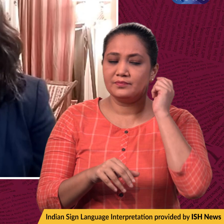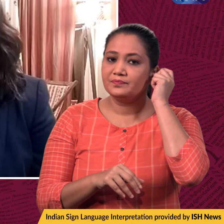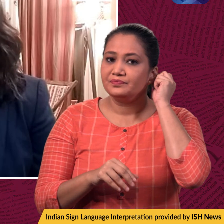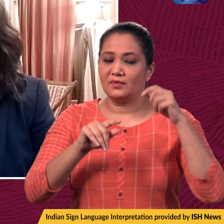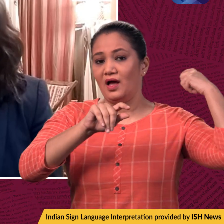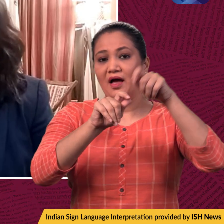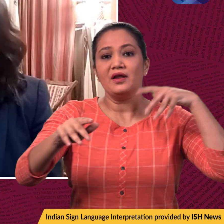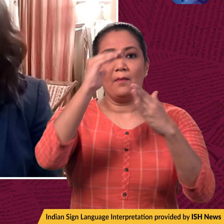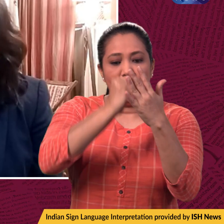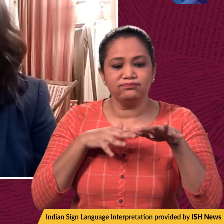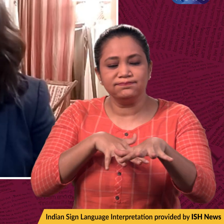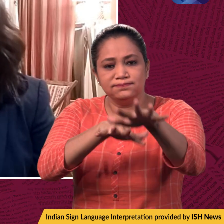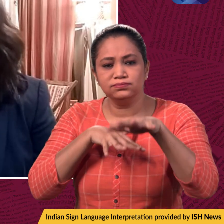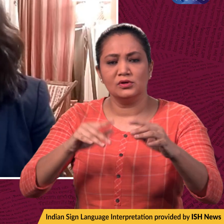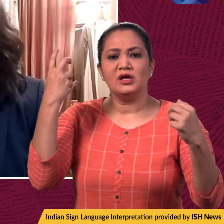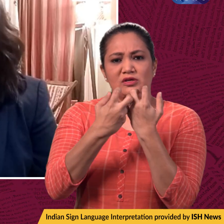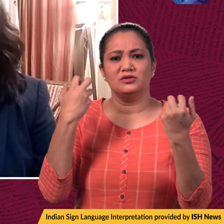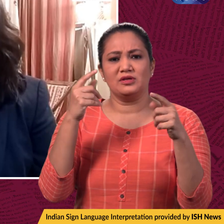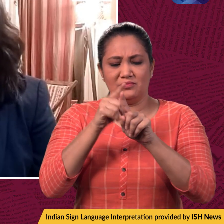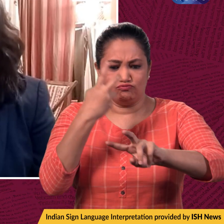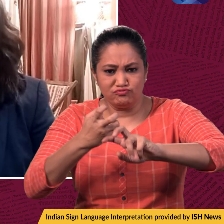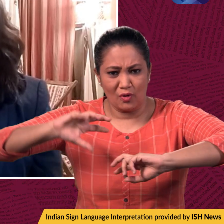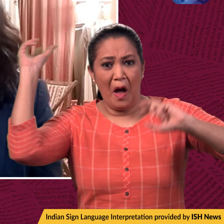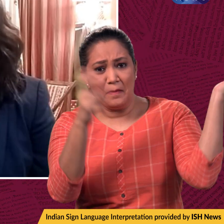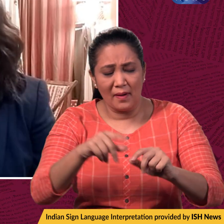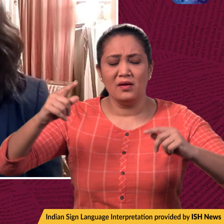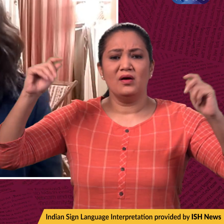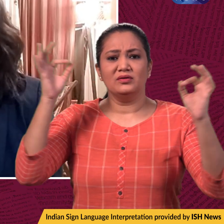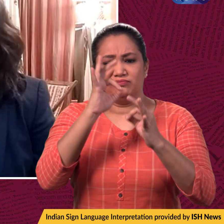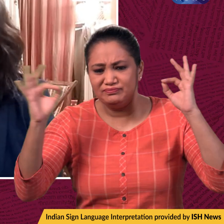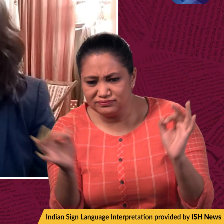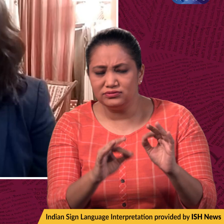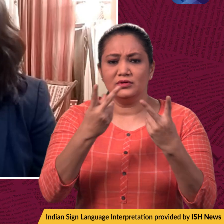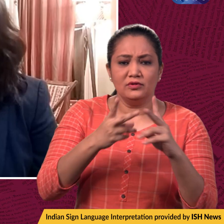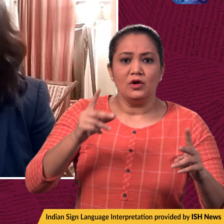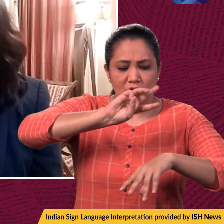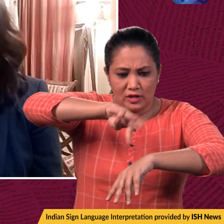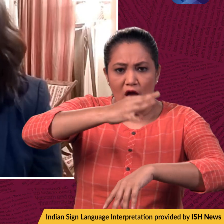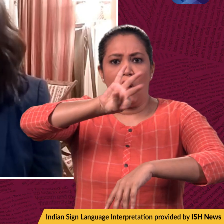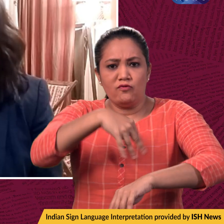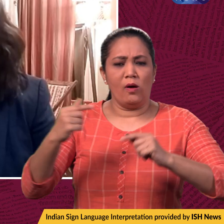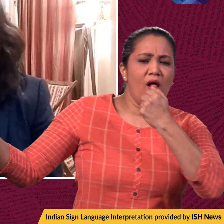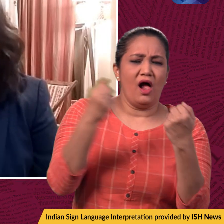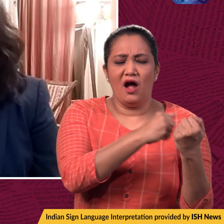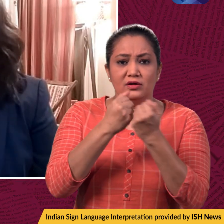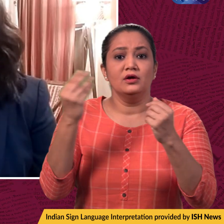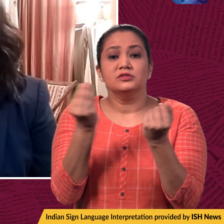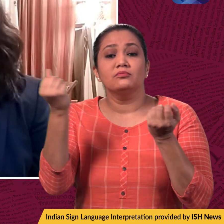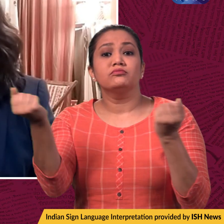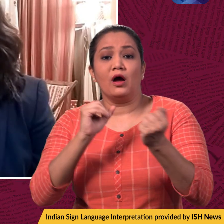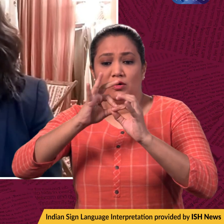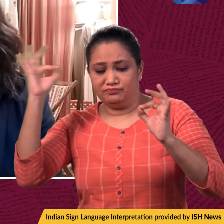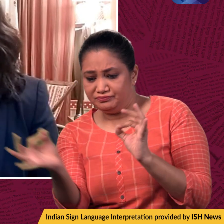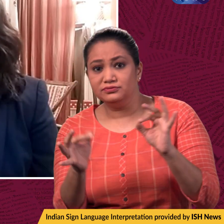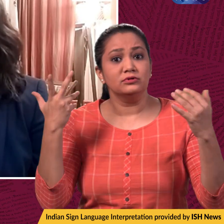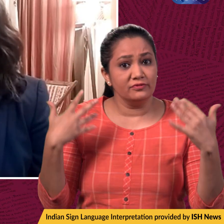during Ram Navami processions, leading to stone pelting, rioting, and arson that lasted for 3 to 4 hours. Some vehicles were also set